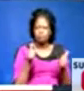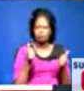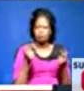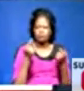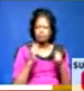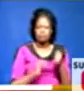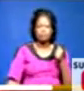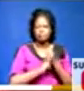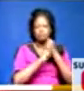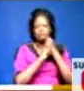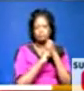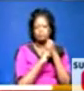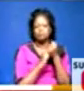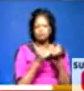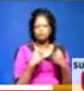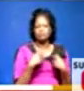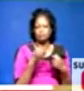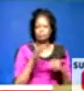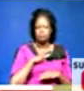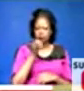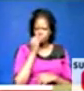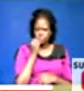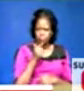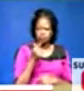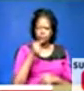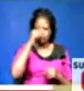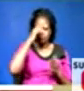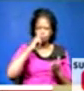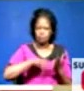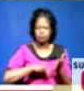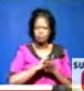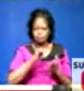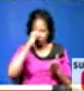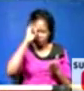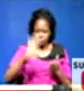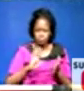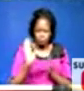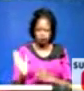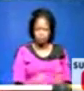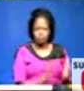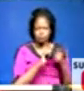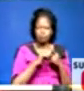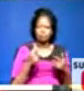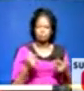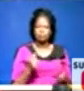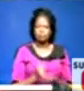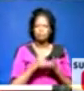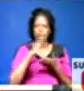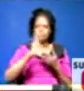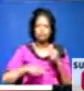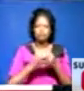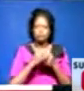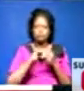food security. Turkana Governor Jeremiah Lomurkai said that his government has also put in place measures to help more than